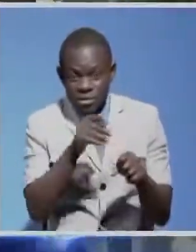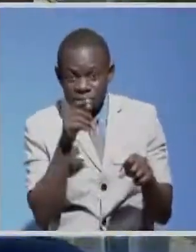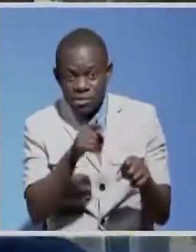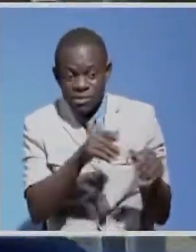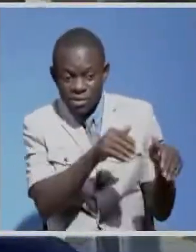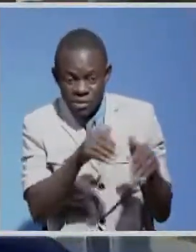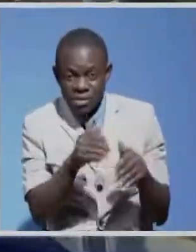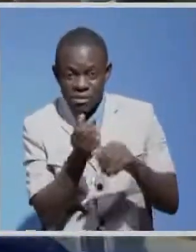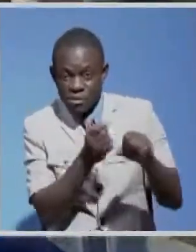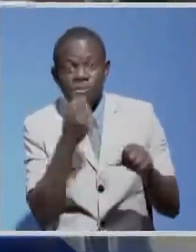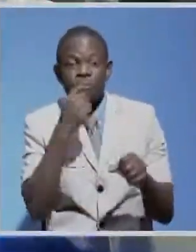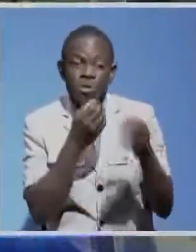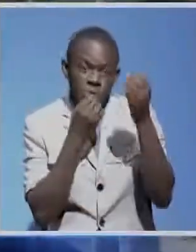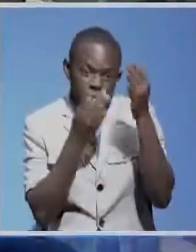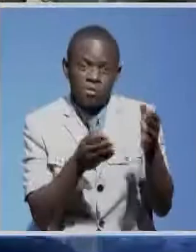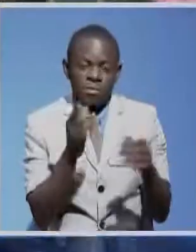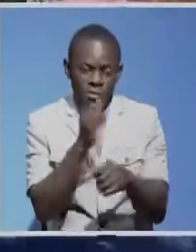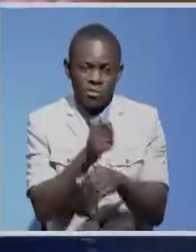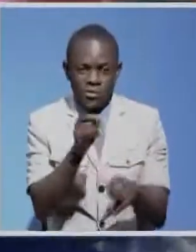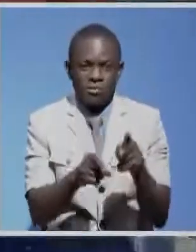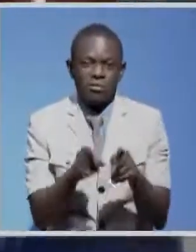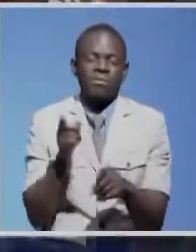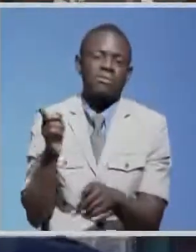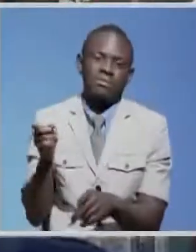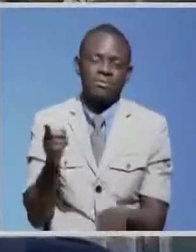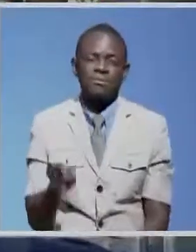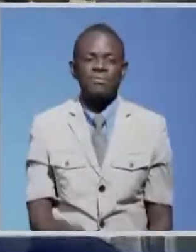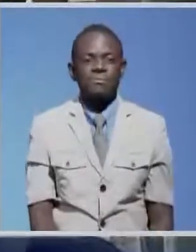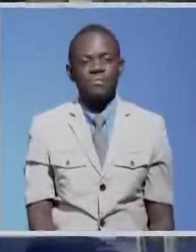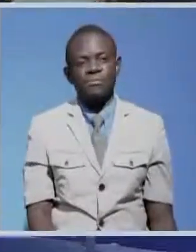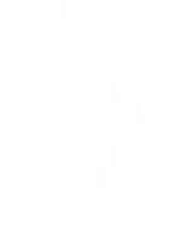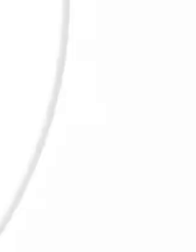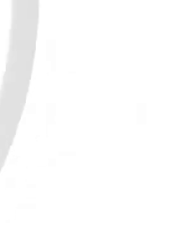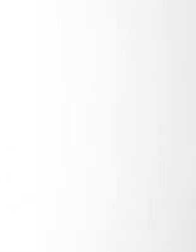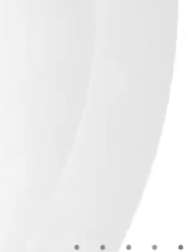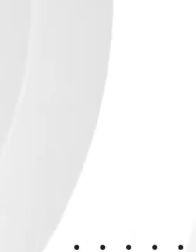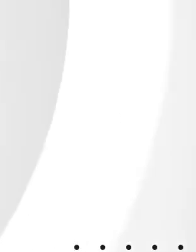measures. Patricia Banda, ZMBC News, Lusaka.